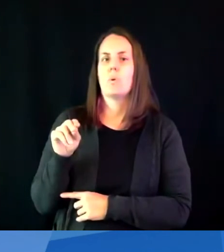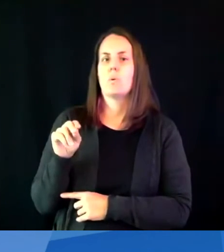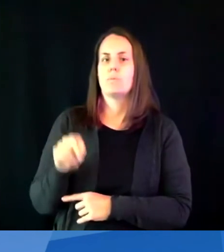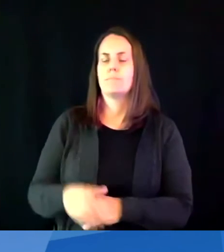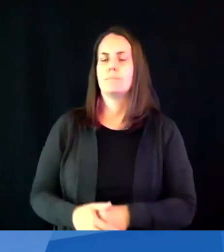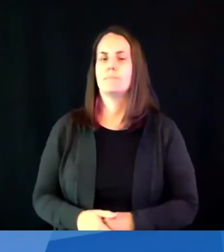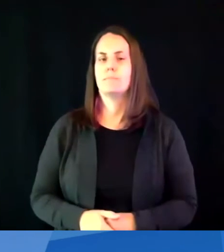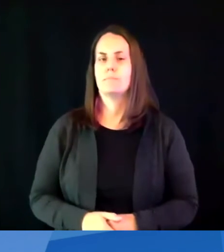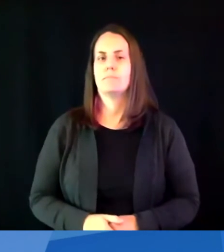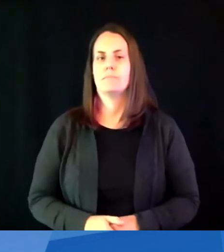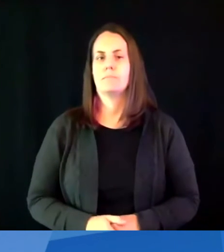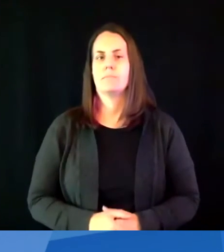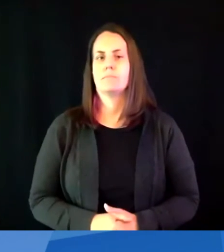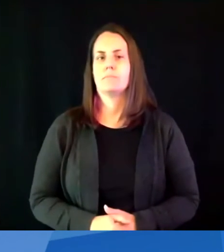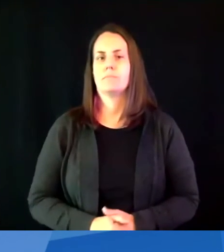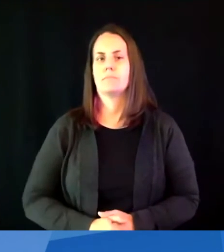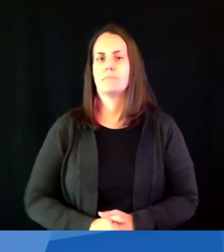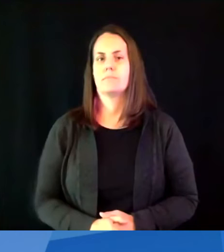Ruben?